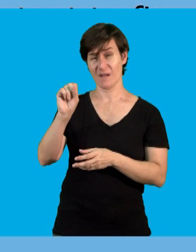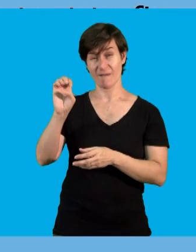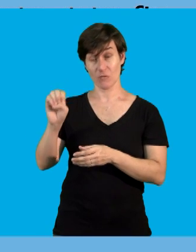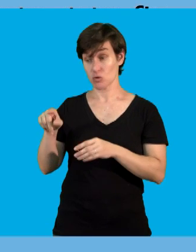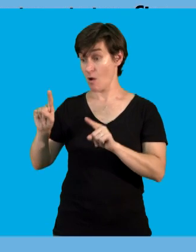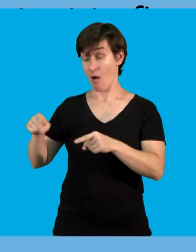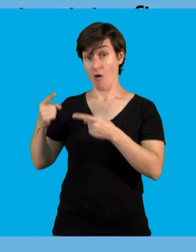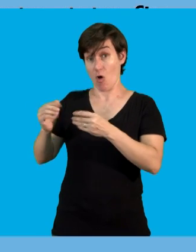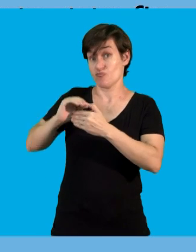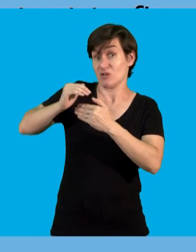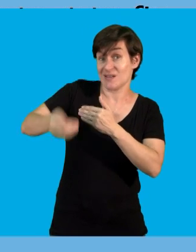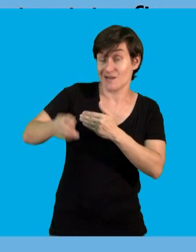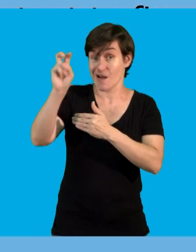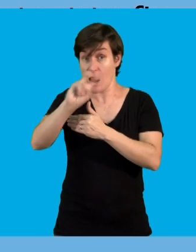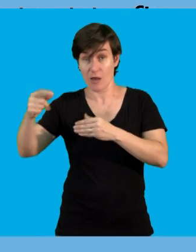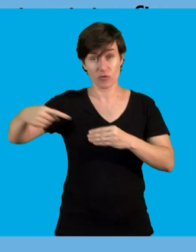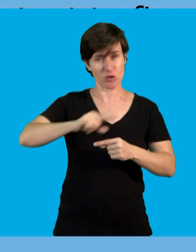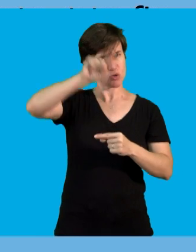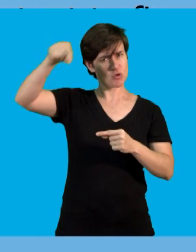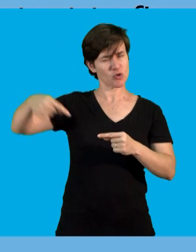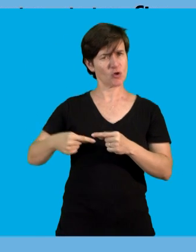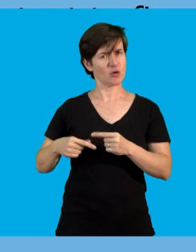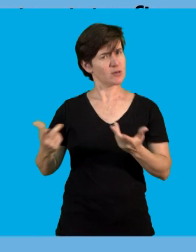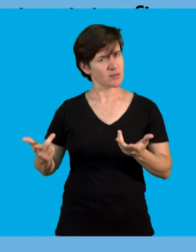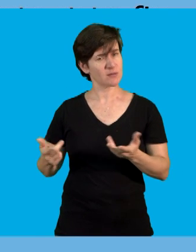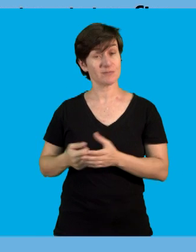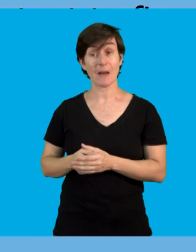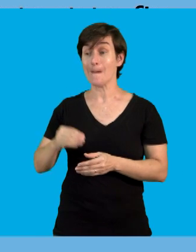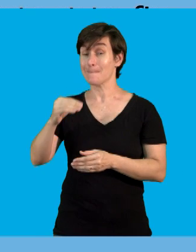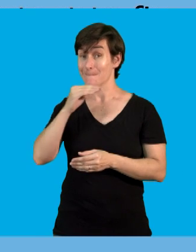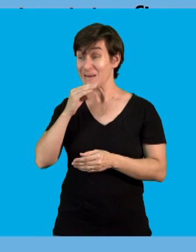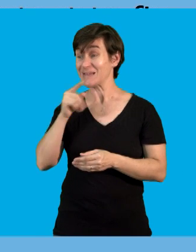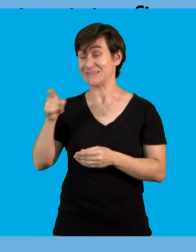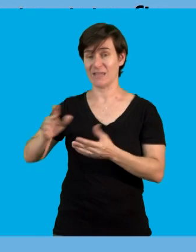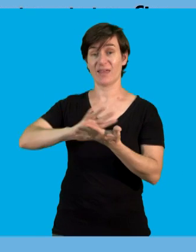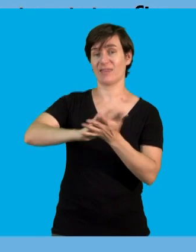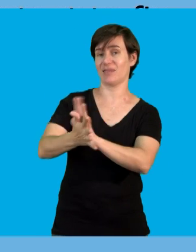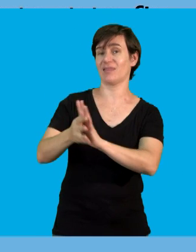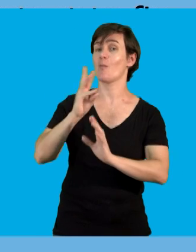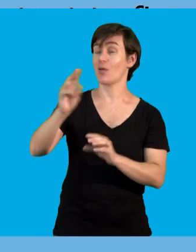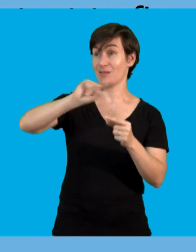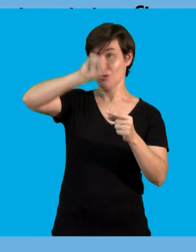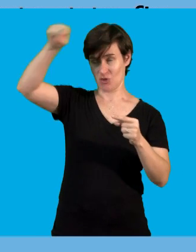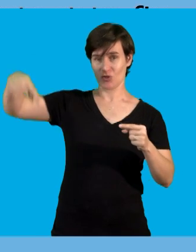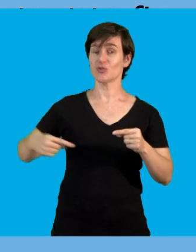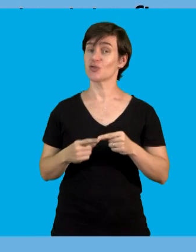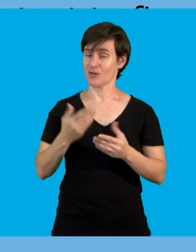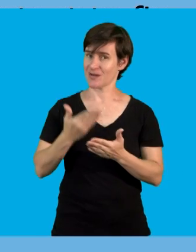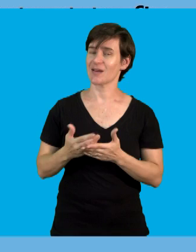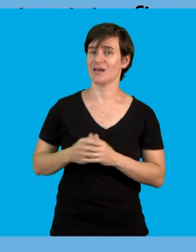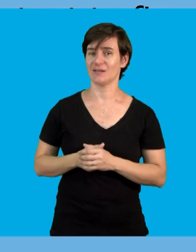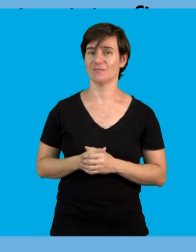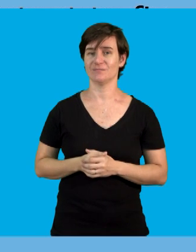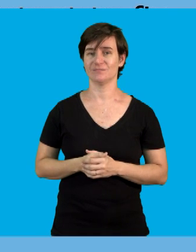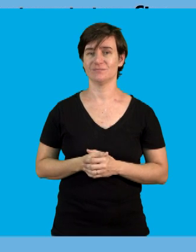the fuse is no longer there to protect the electric circuit, then that increase in the current strength is going to damage the entire circuit, and also